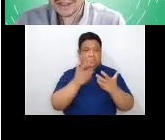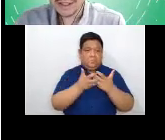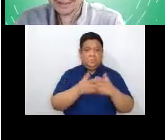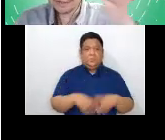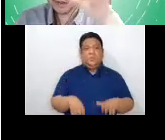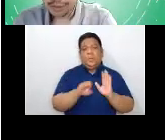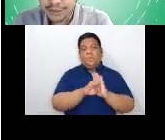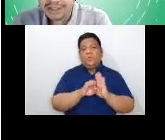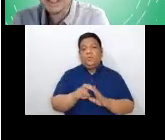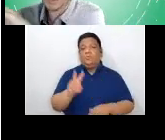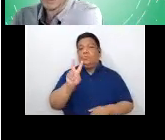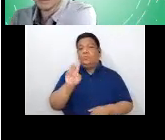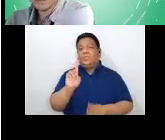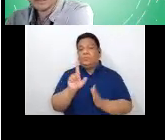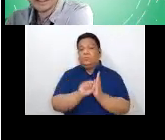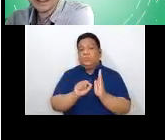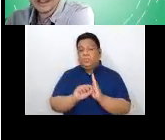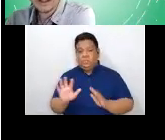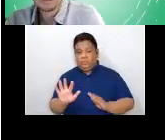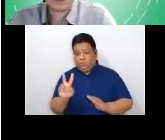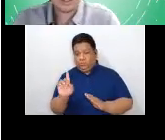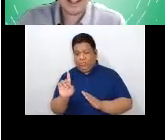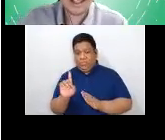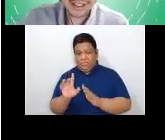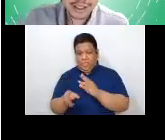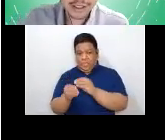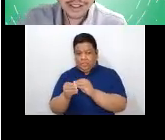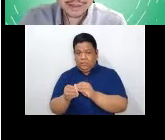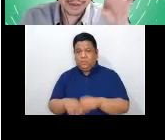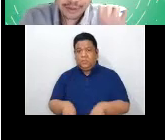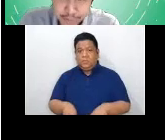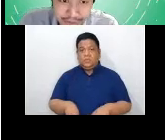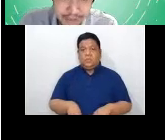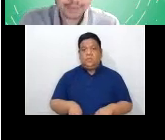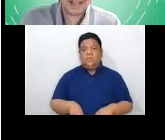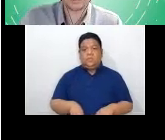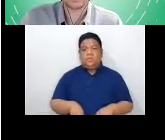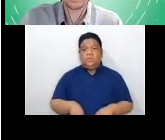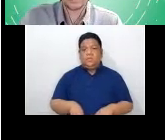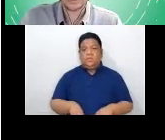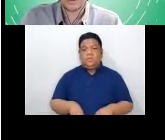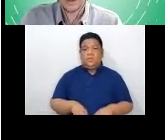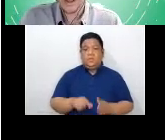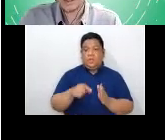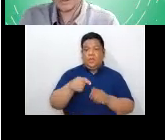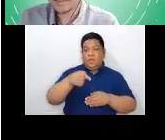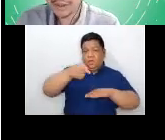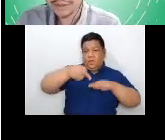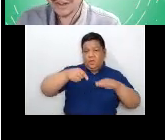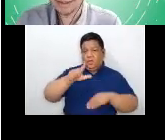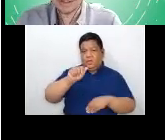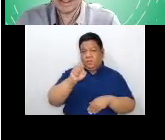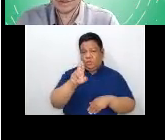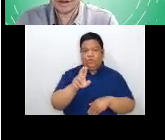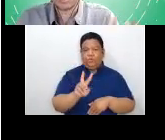printer is more 2D additive, while a laser cutter is more 2D subtractive. A 3D printer,